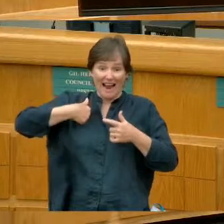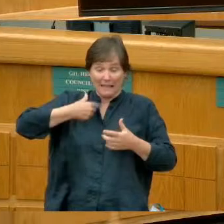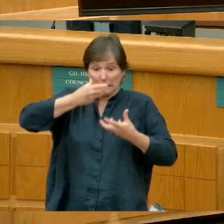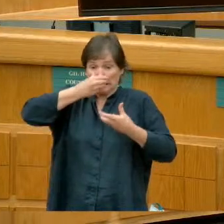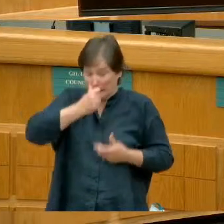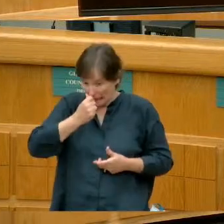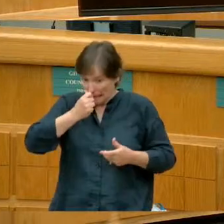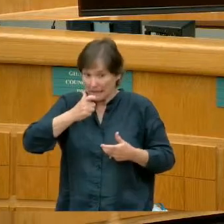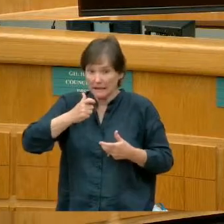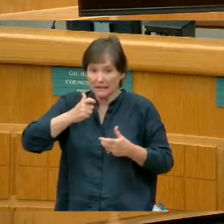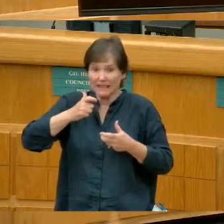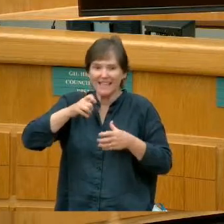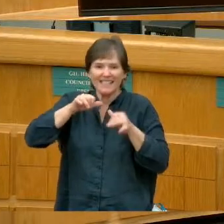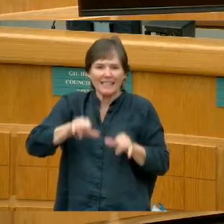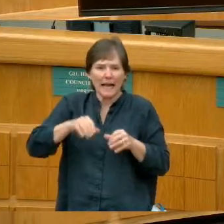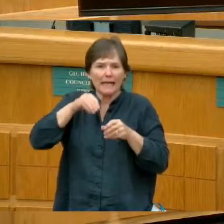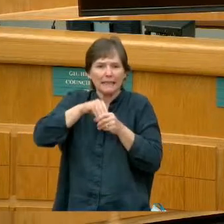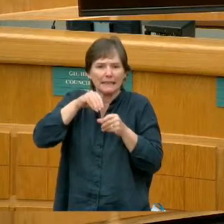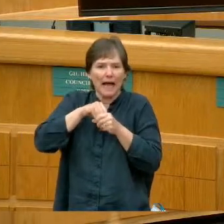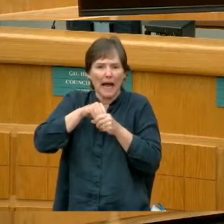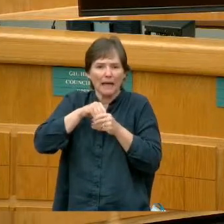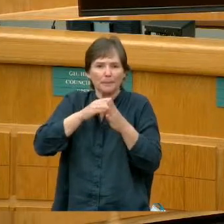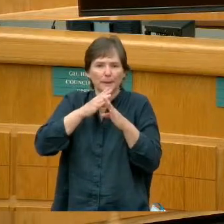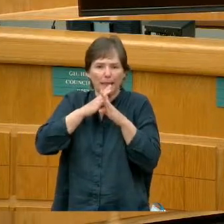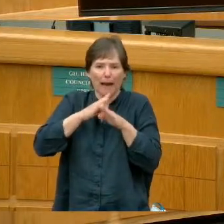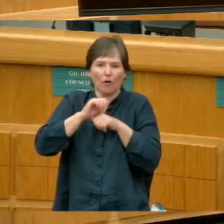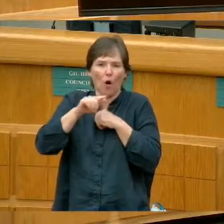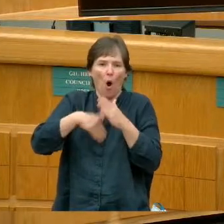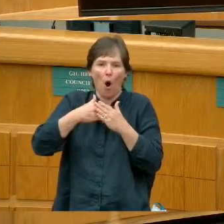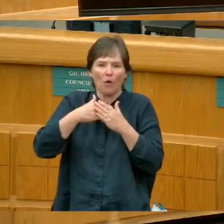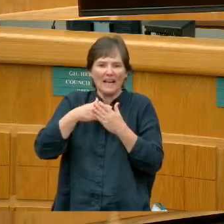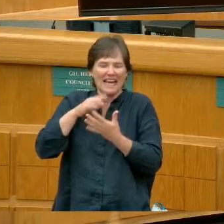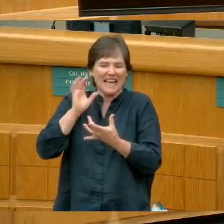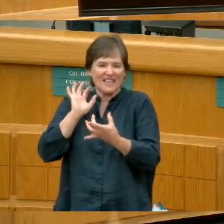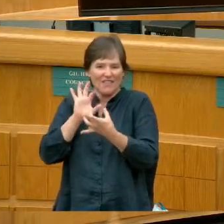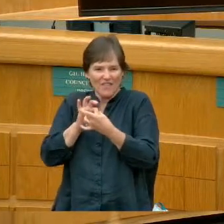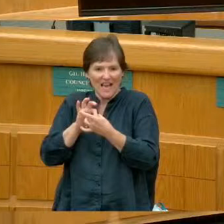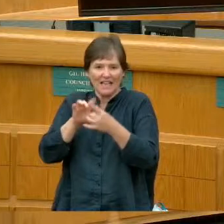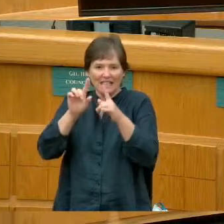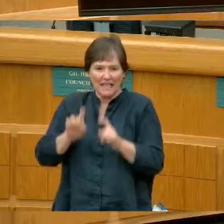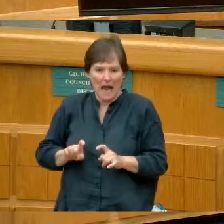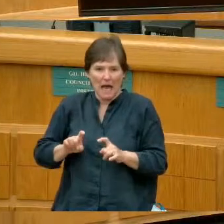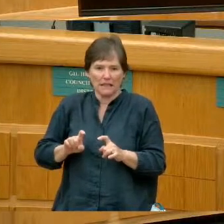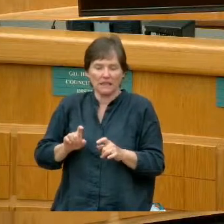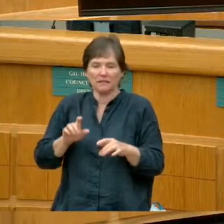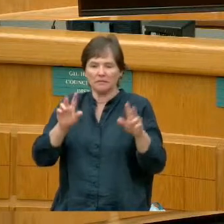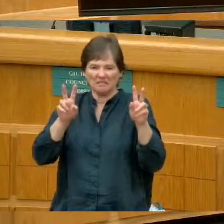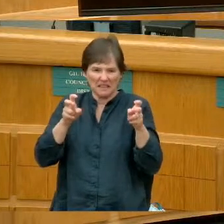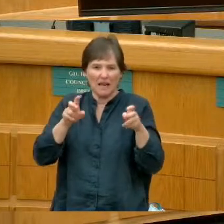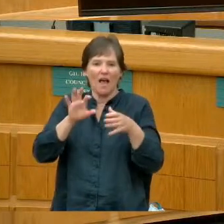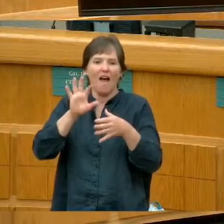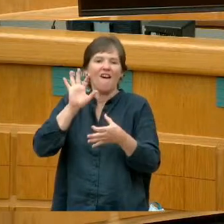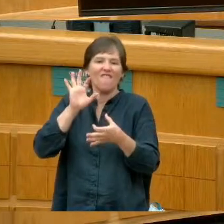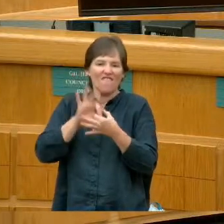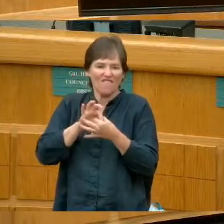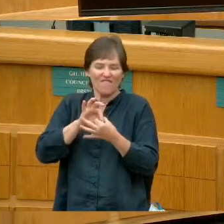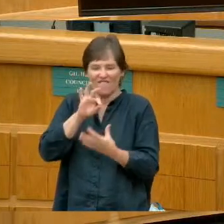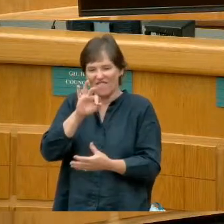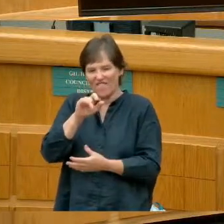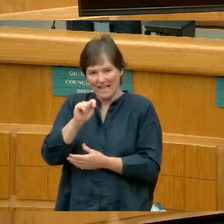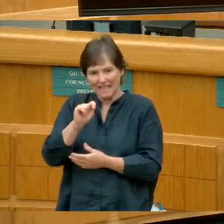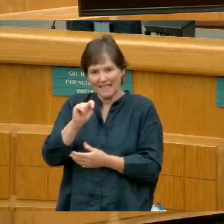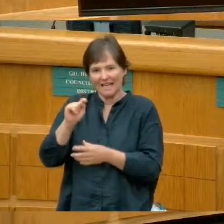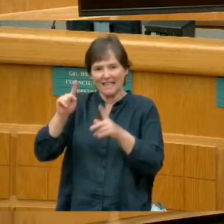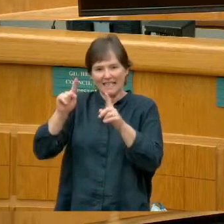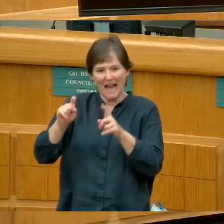mask. This mask is properly fitted for my face, and so this is a fit-tested mask. The ones at the hospital don't